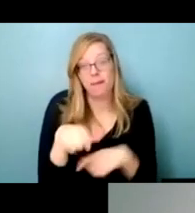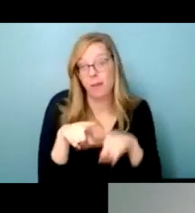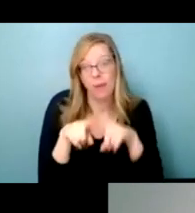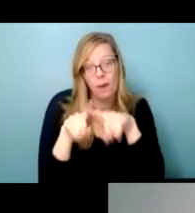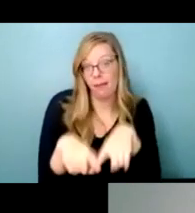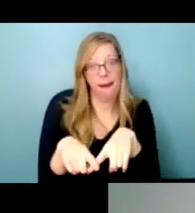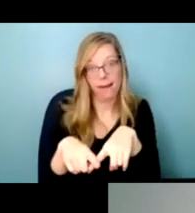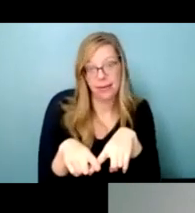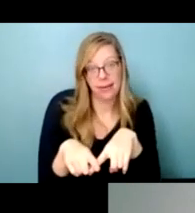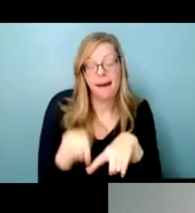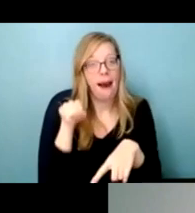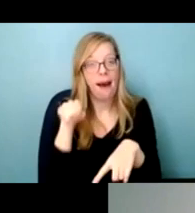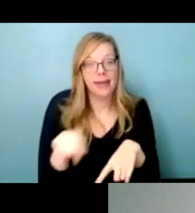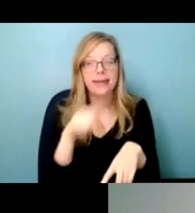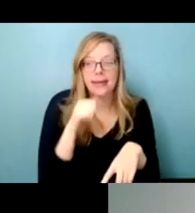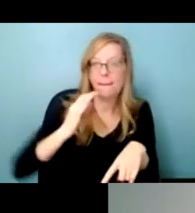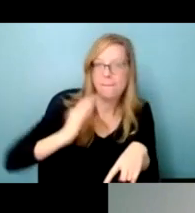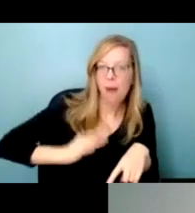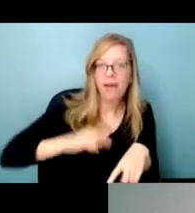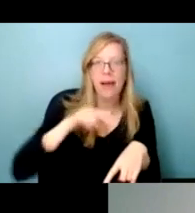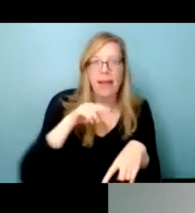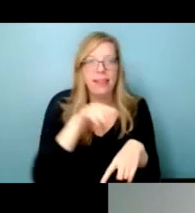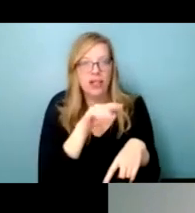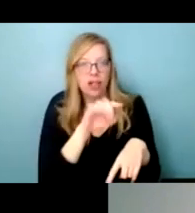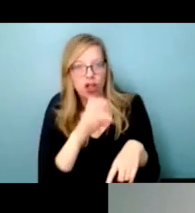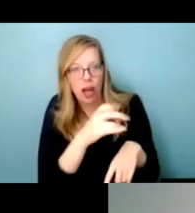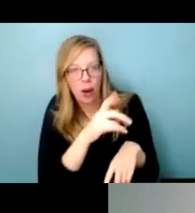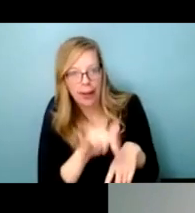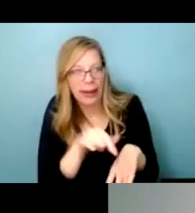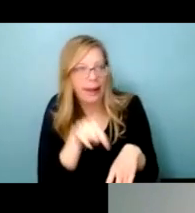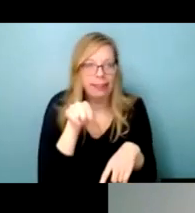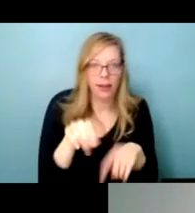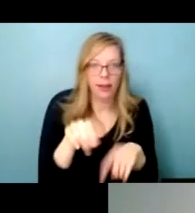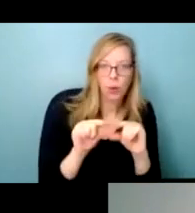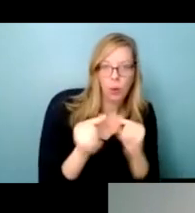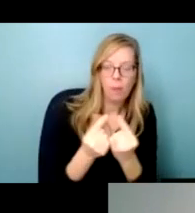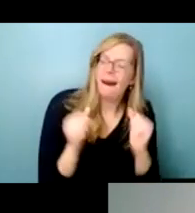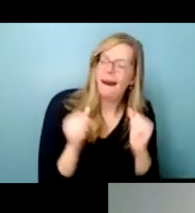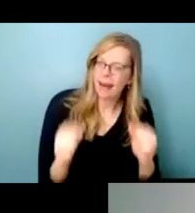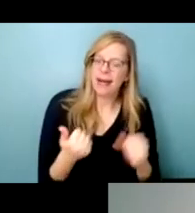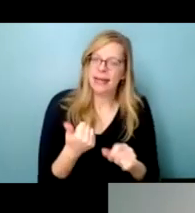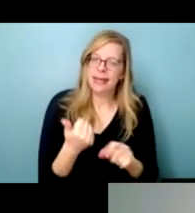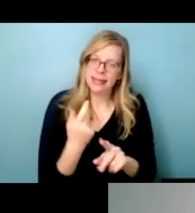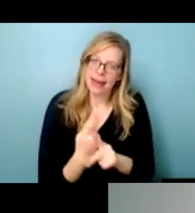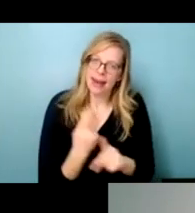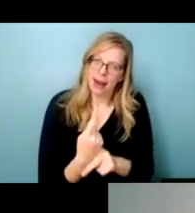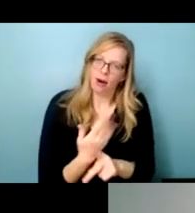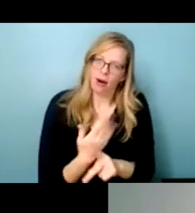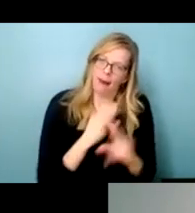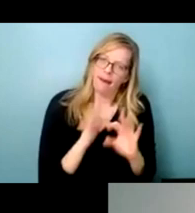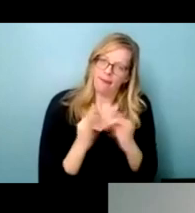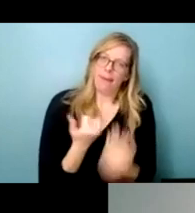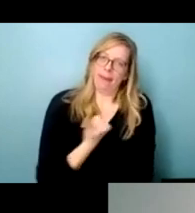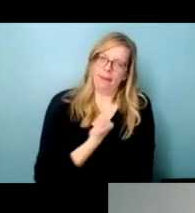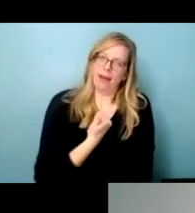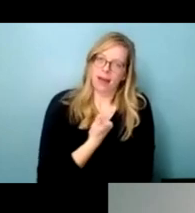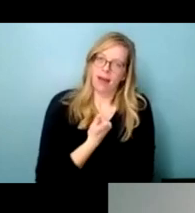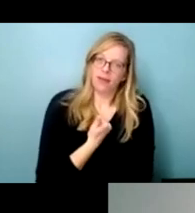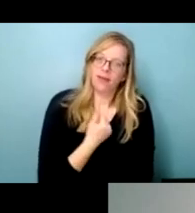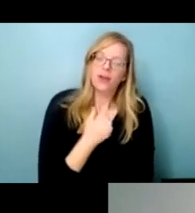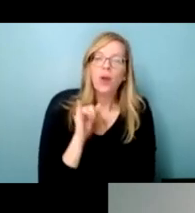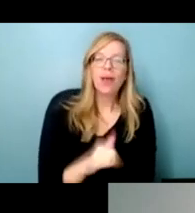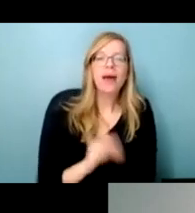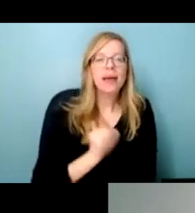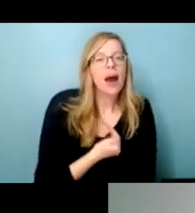this nonprofit or this charity or this group. I can take care of my family myself. So that's our perspective as we build